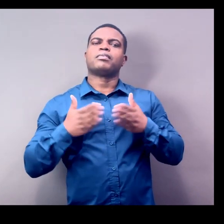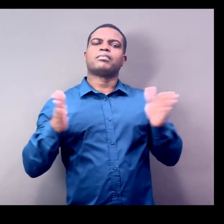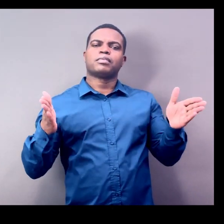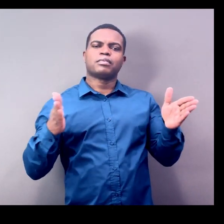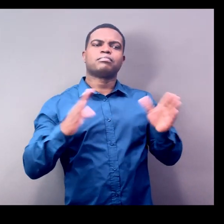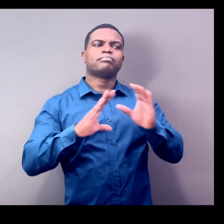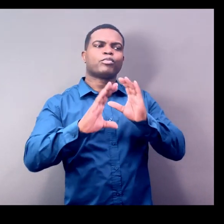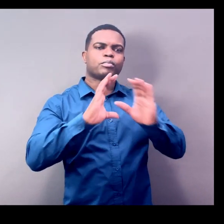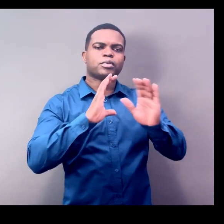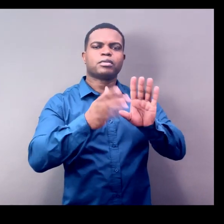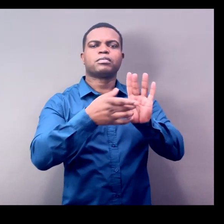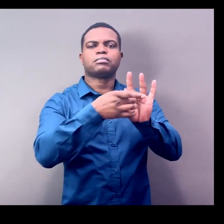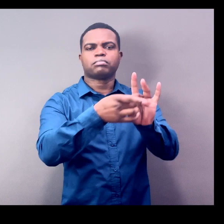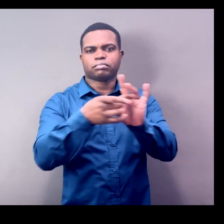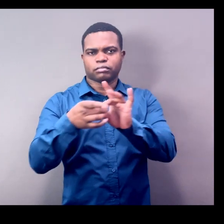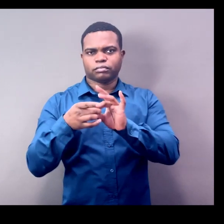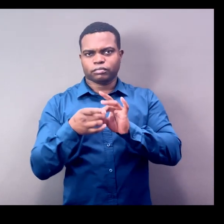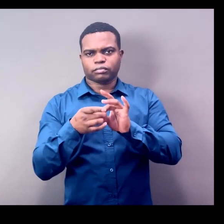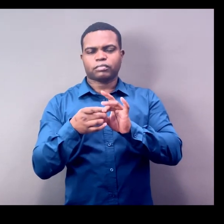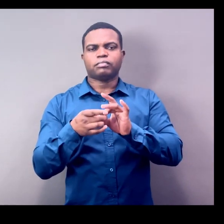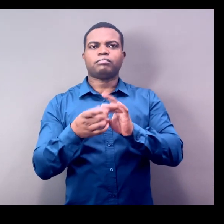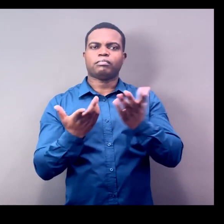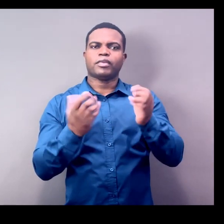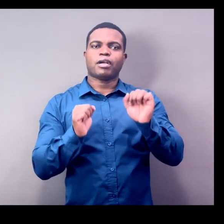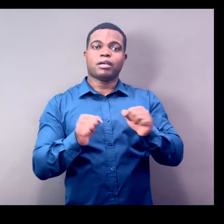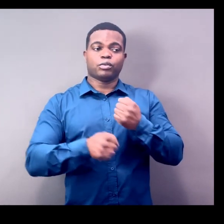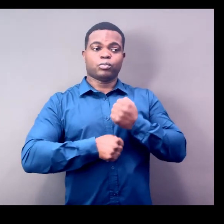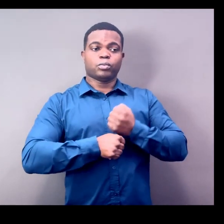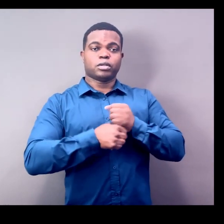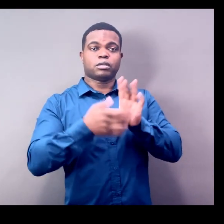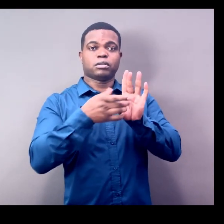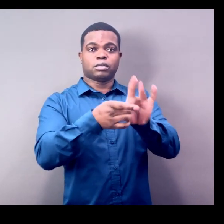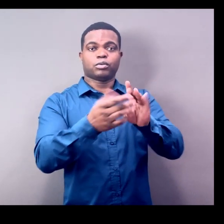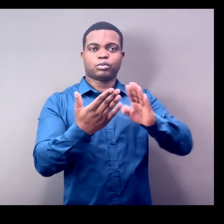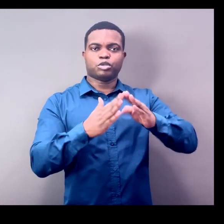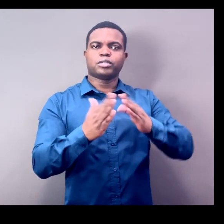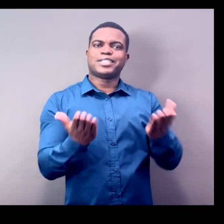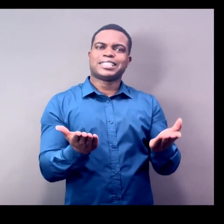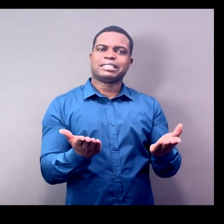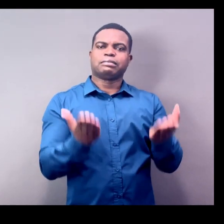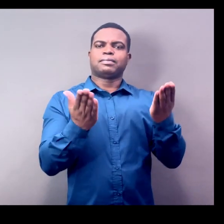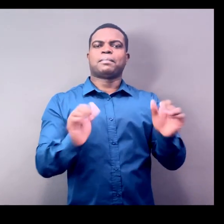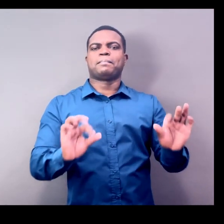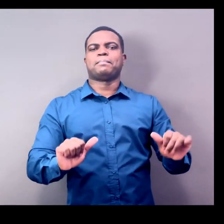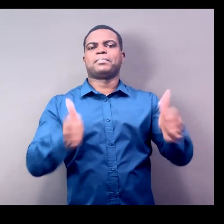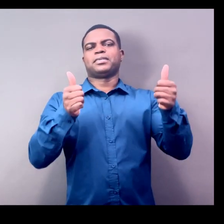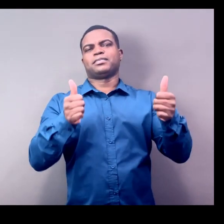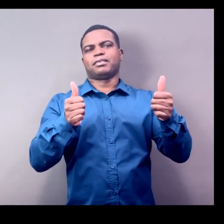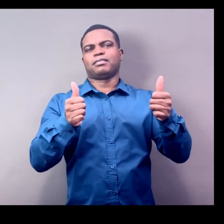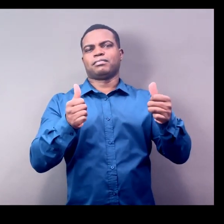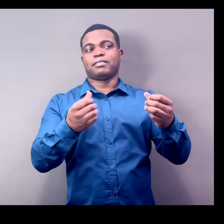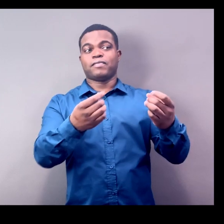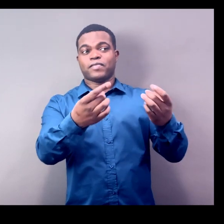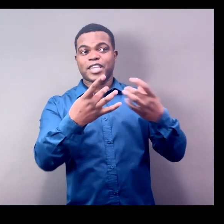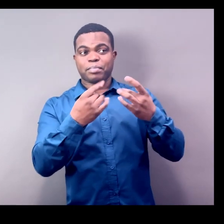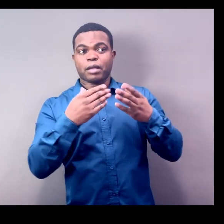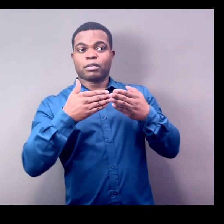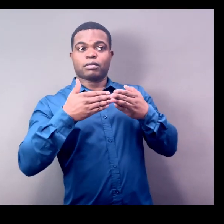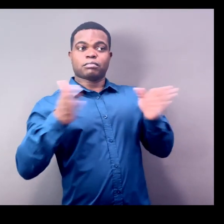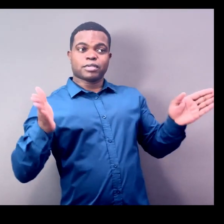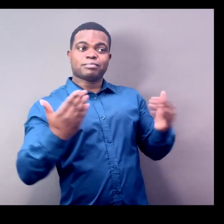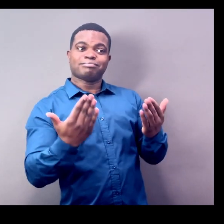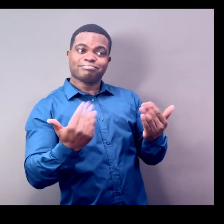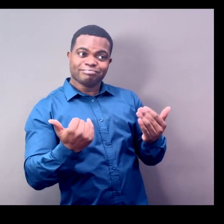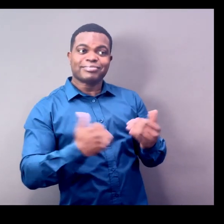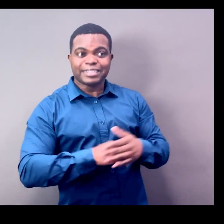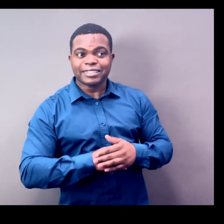be able to make whatever you are doing in that community better. And it is not just about receiving feedback.